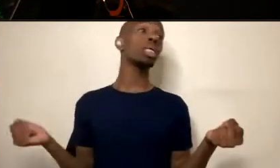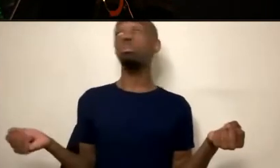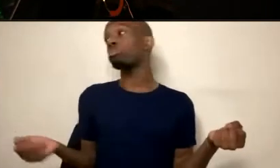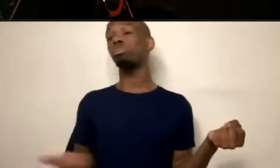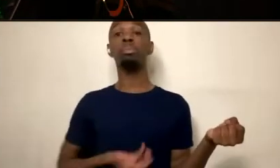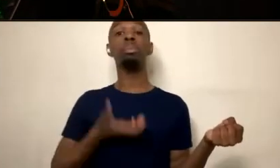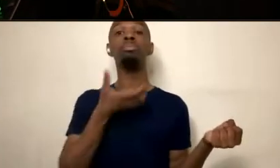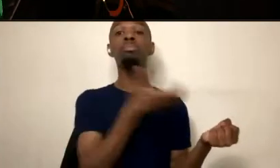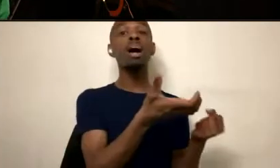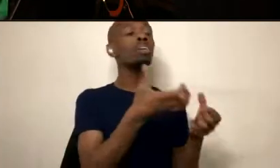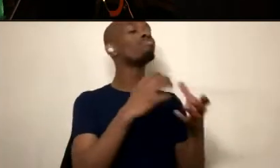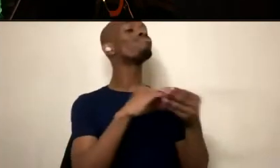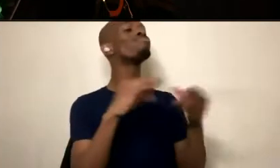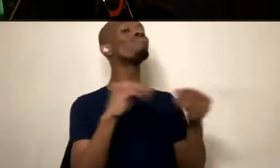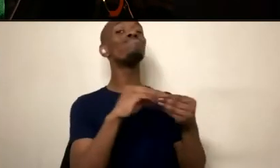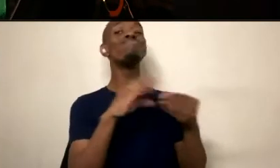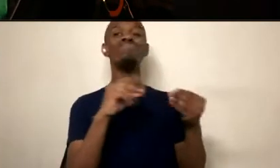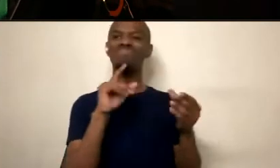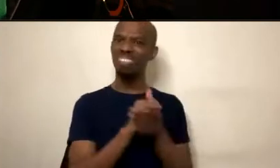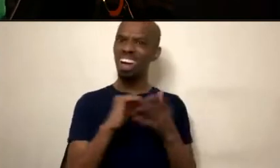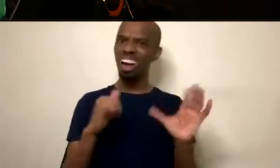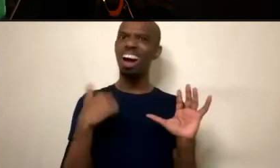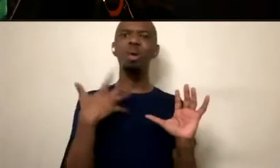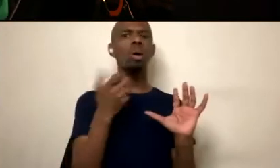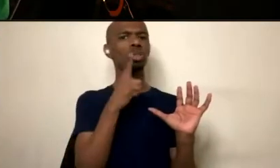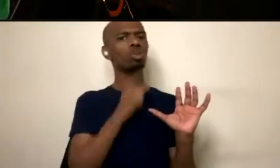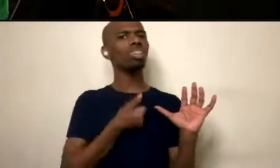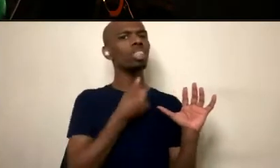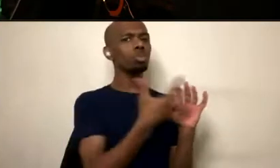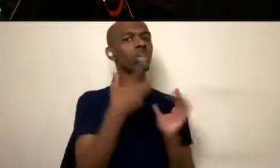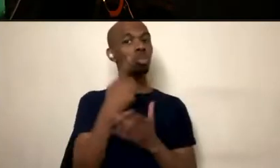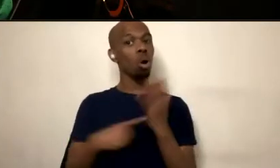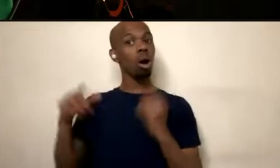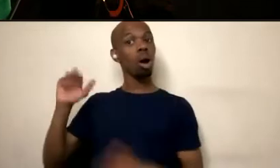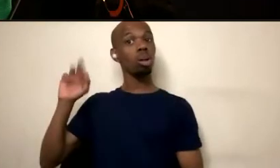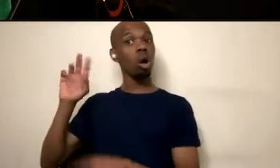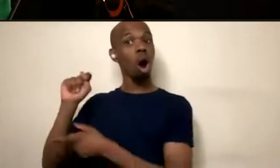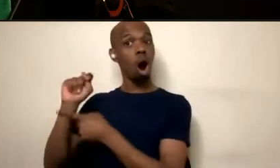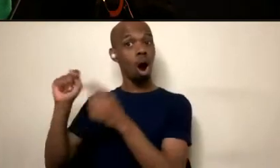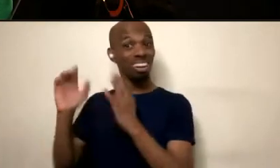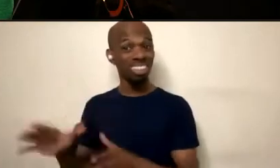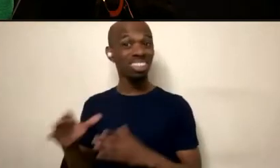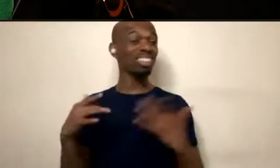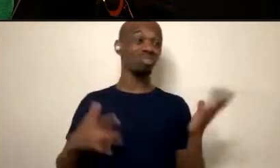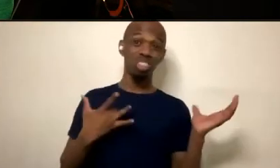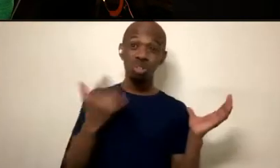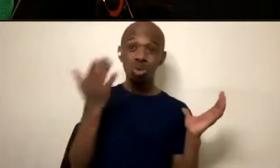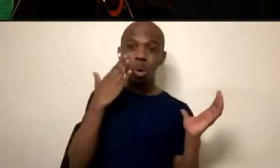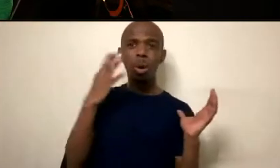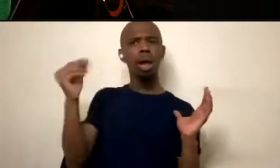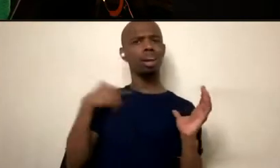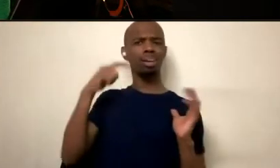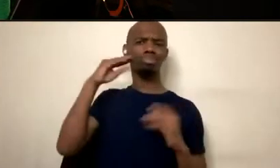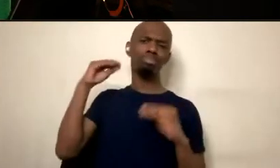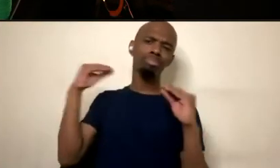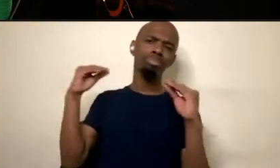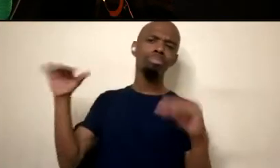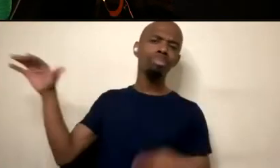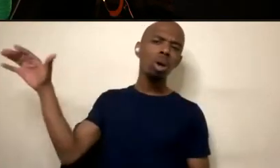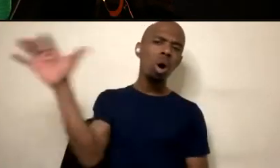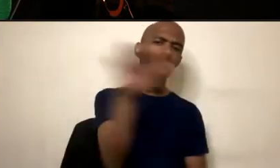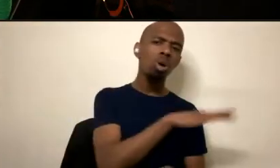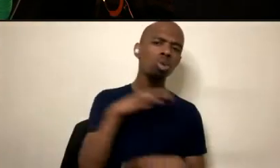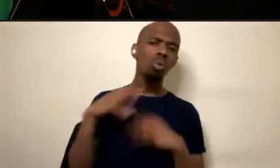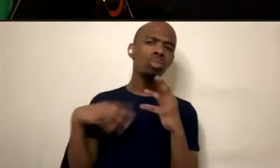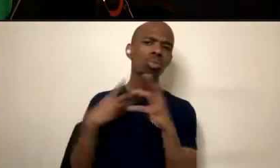you know, and that they have the stuff. They have, and I teach all over the world, you know. I've taught a lot in South Africa,